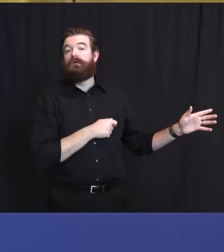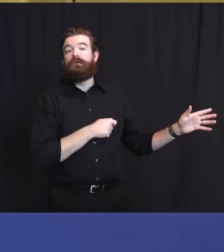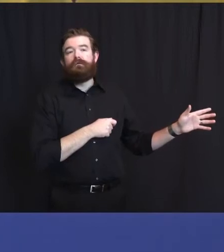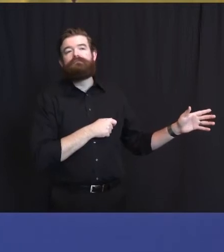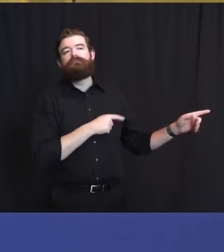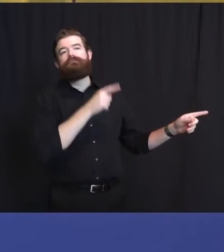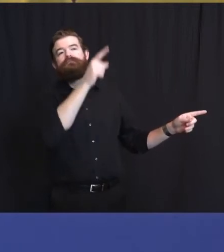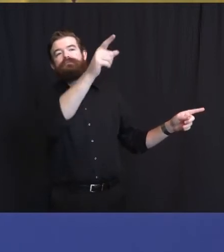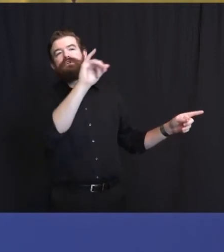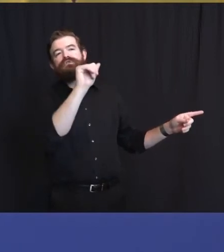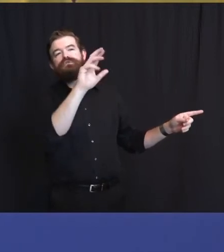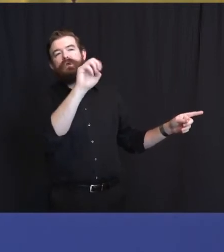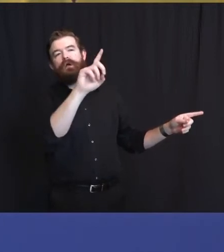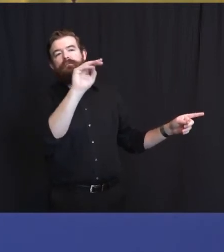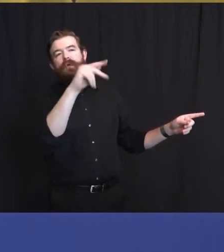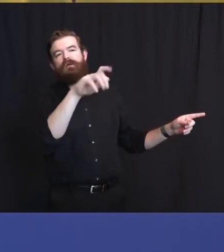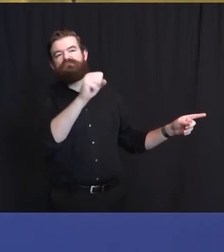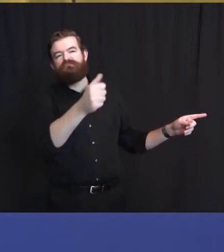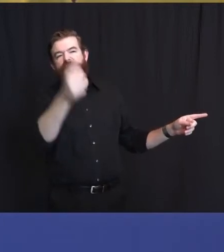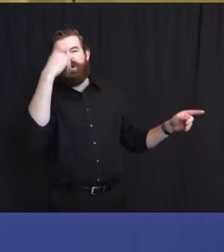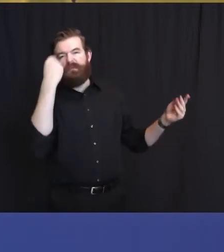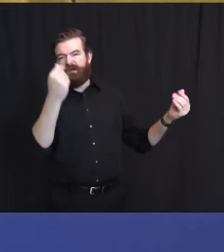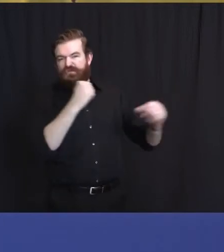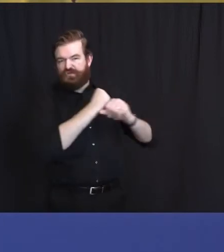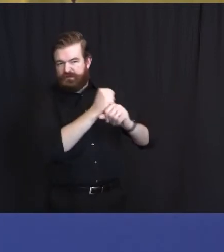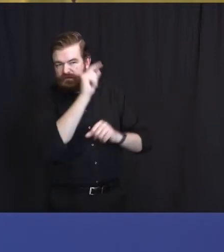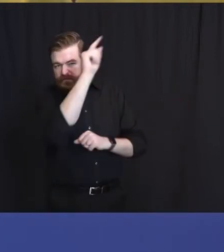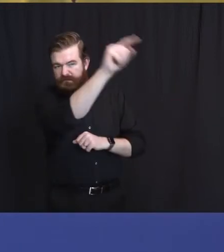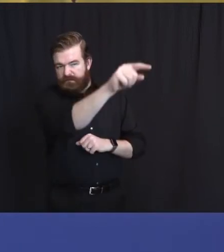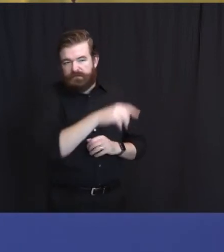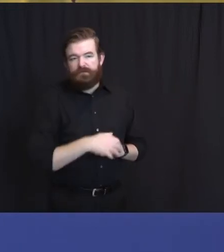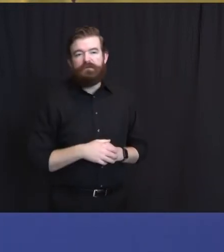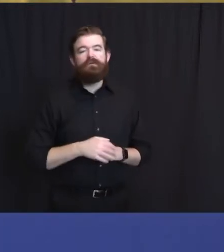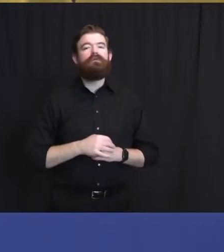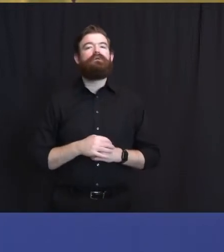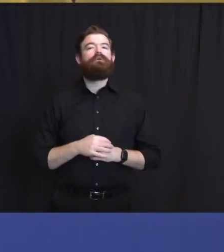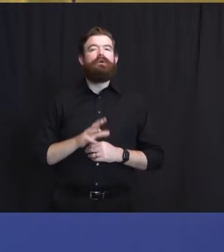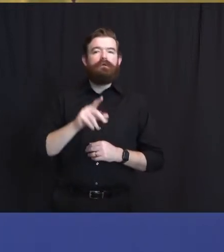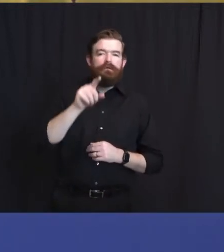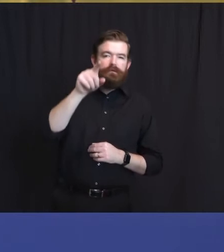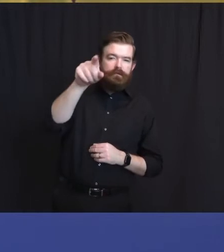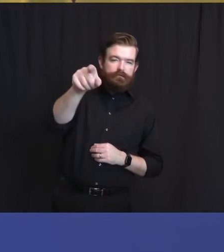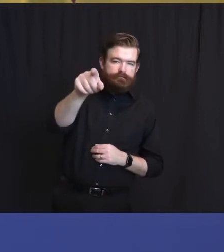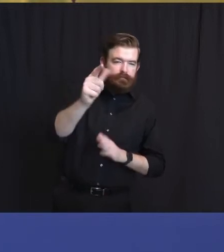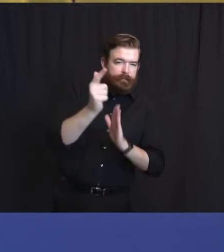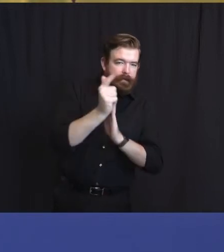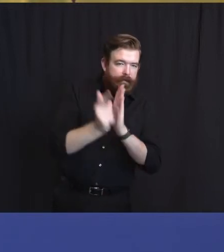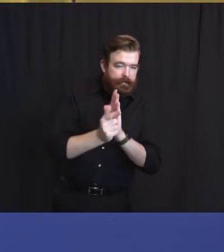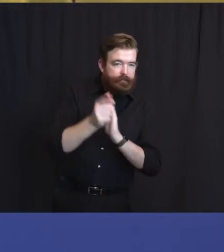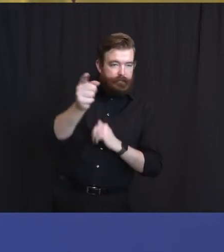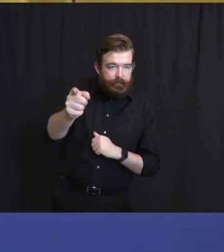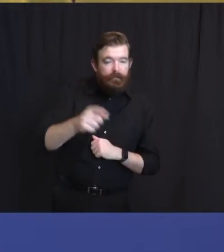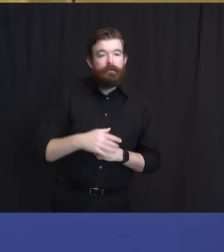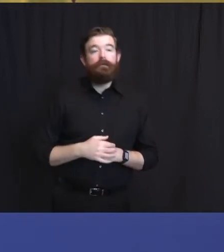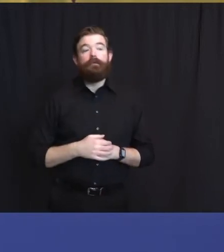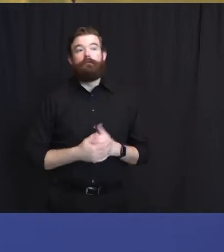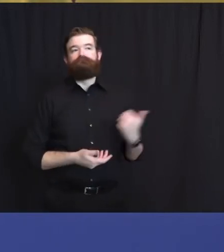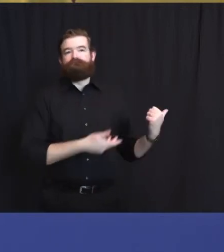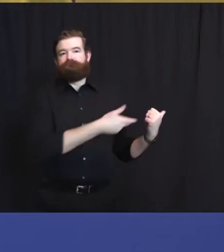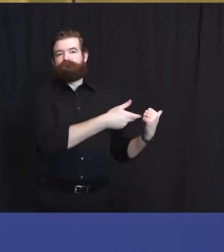Counsel Parimal Garg, and we are joined today by a very special guest, the woman on my left, the Acting Commissioner of Education,